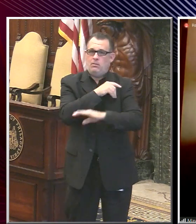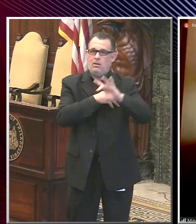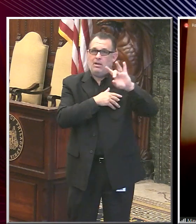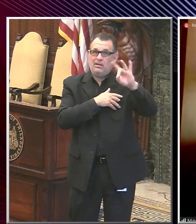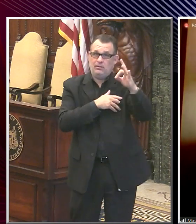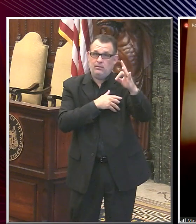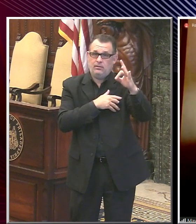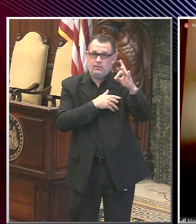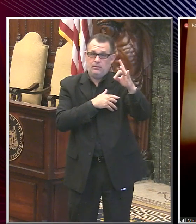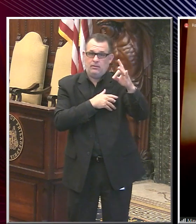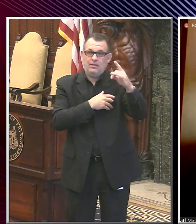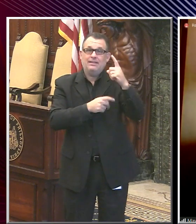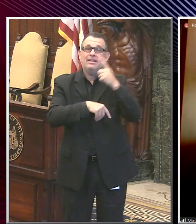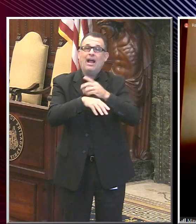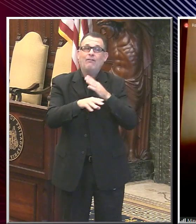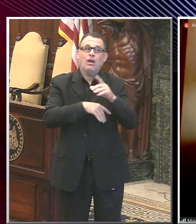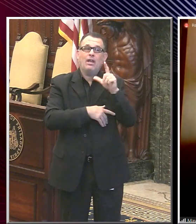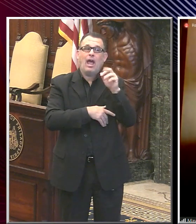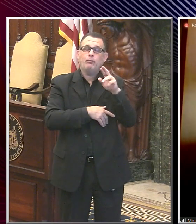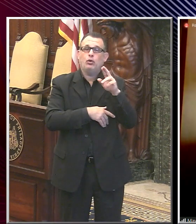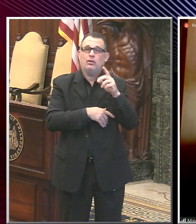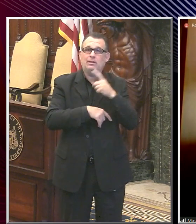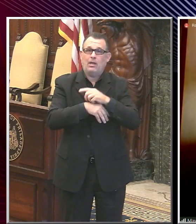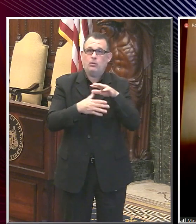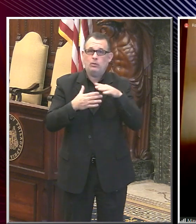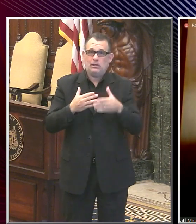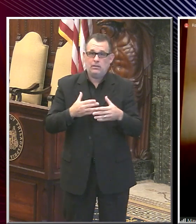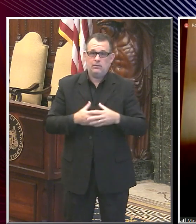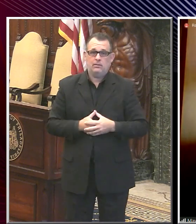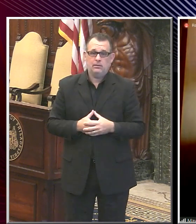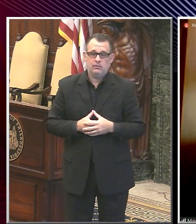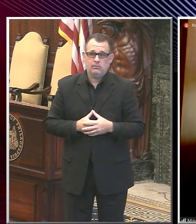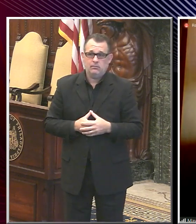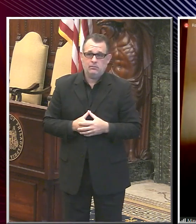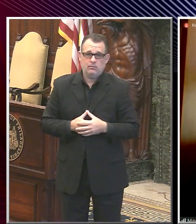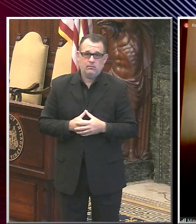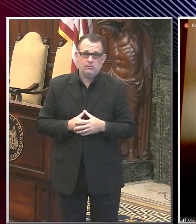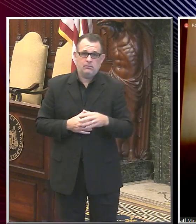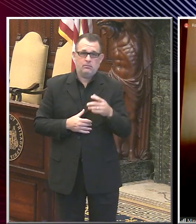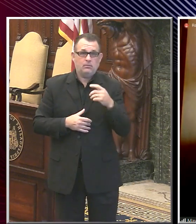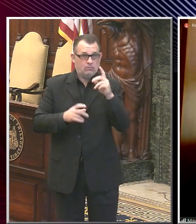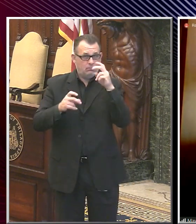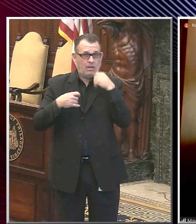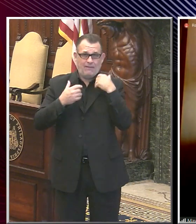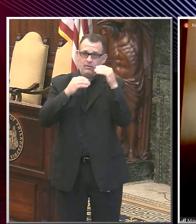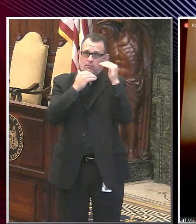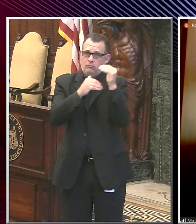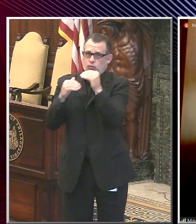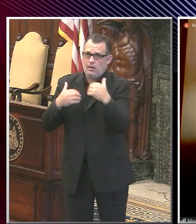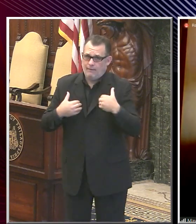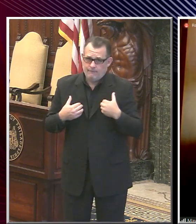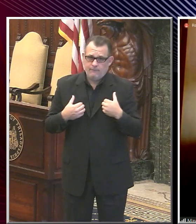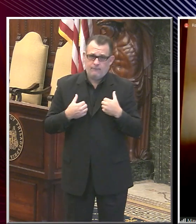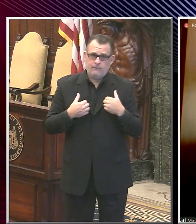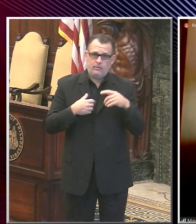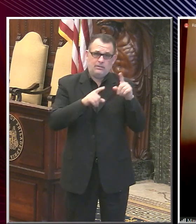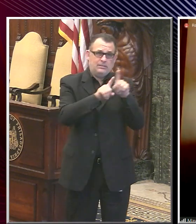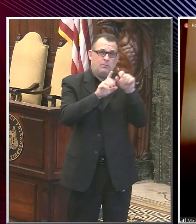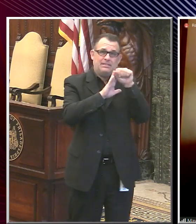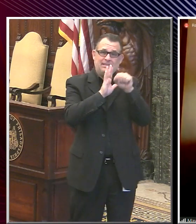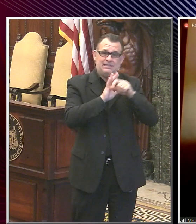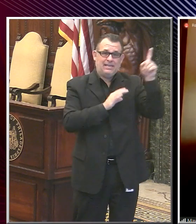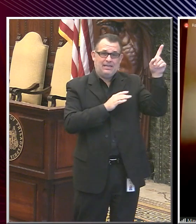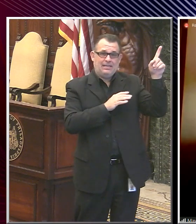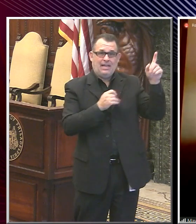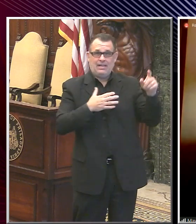the day after Labor Day. This will come with a number of restrictions that either match or exceed the restrictions now in place for